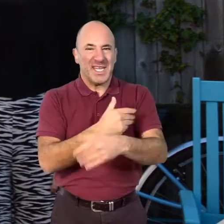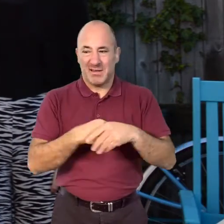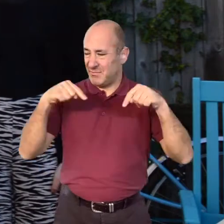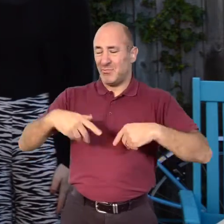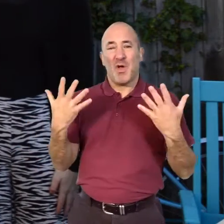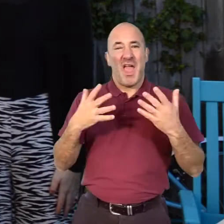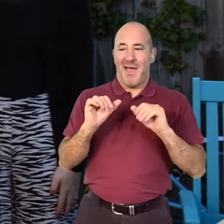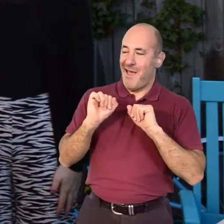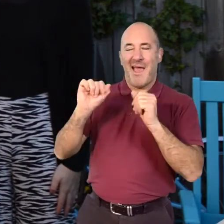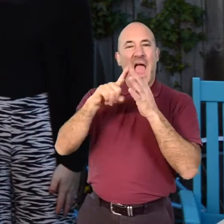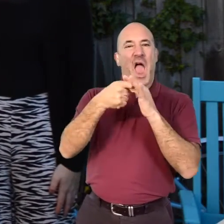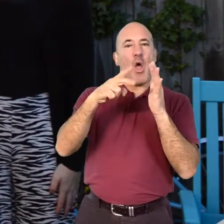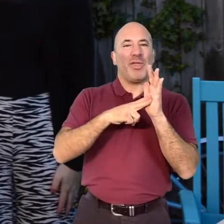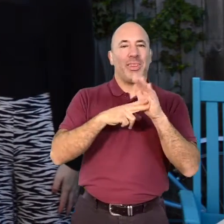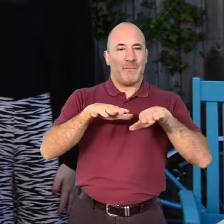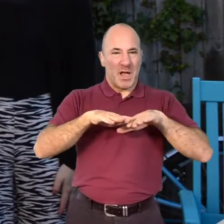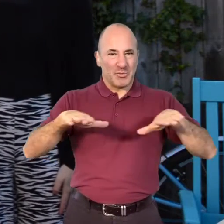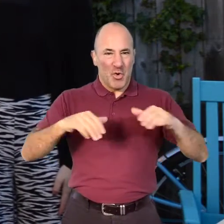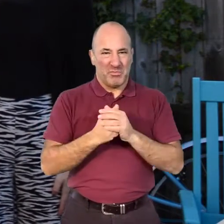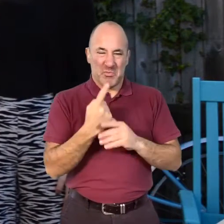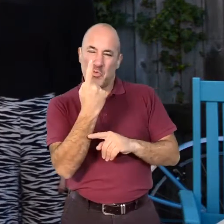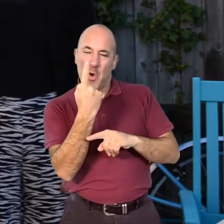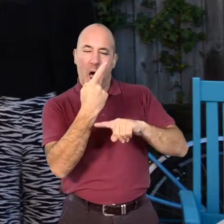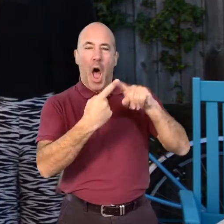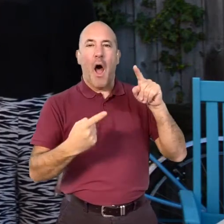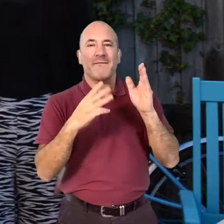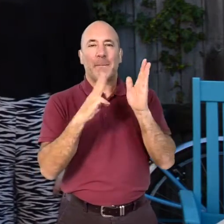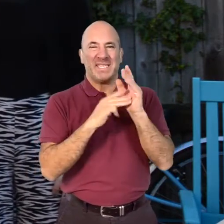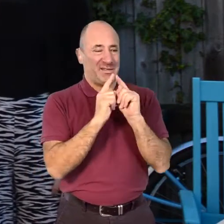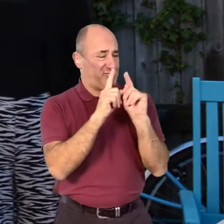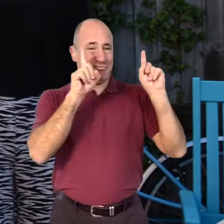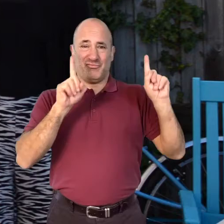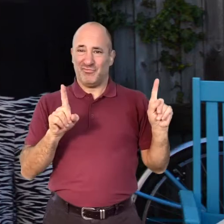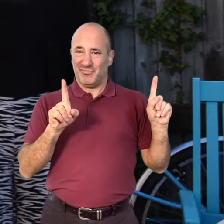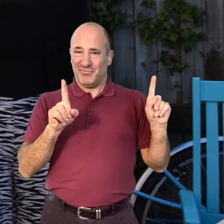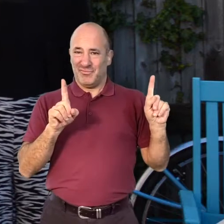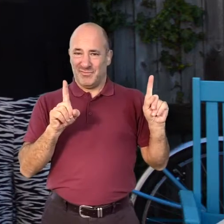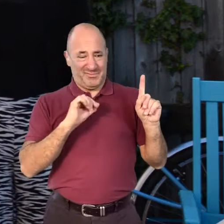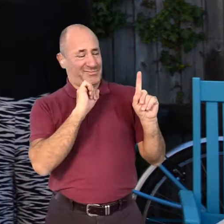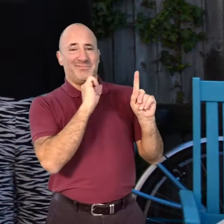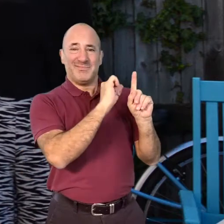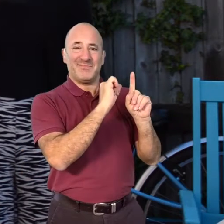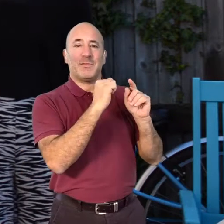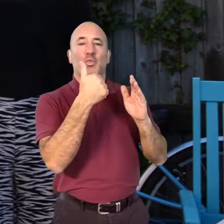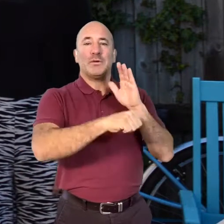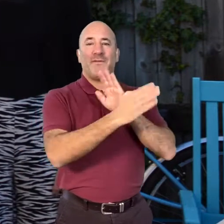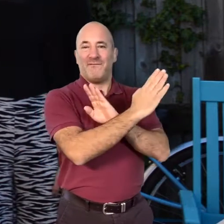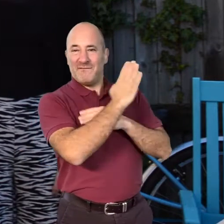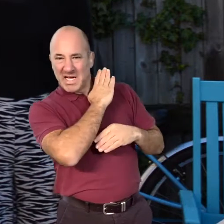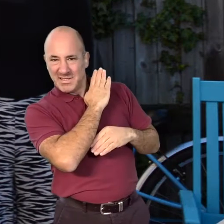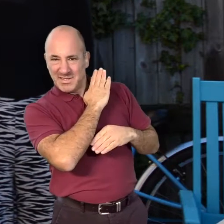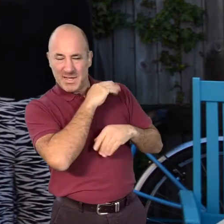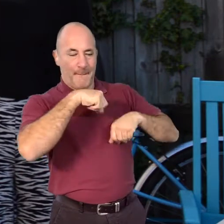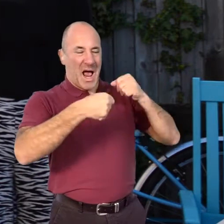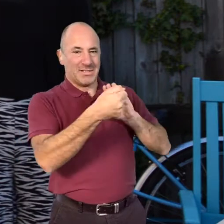on Erin's patio, about 1.5 meters away from each other, with her wooden fence behind